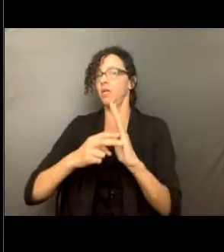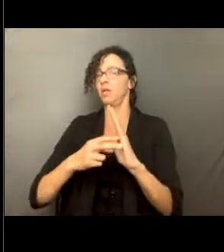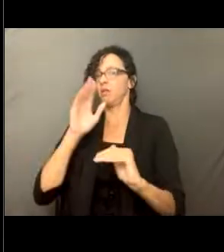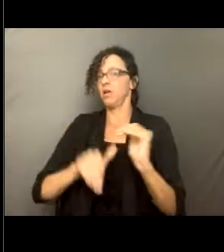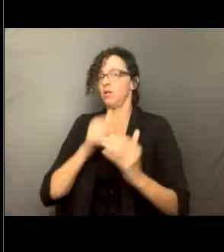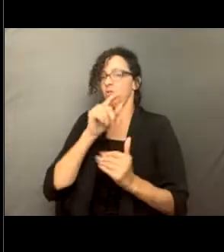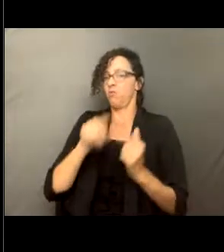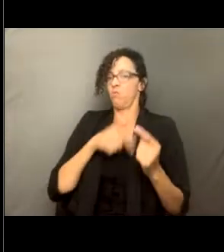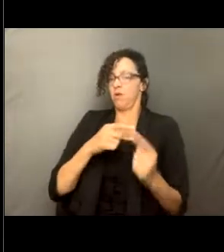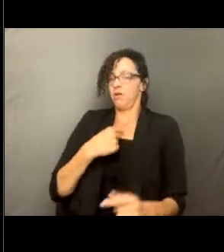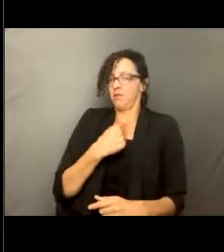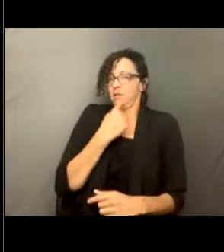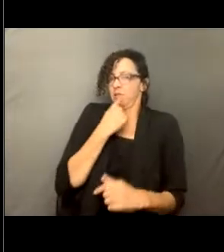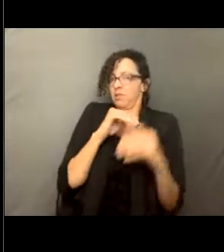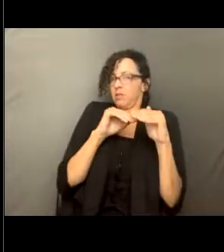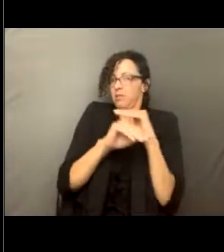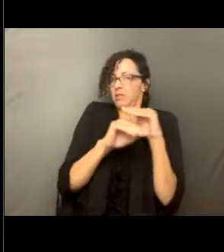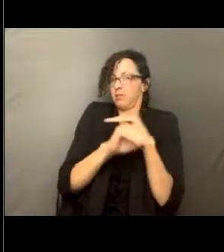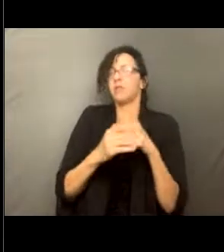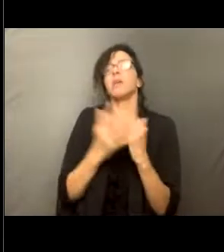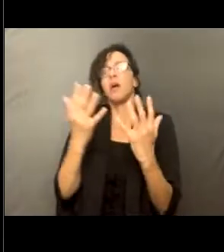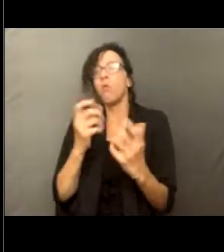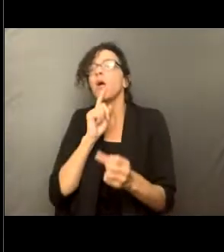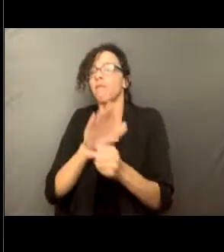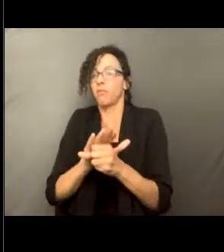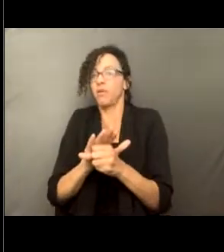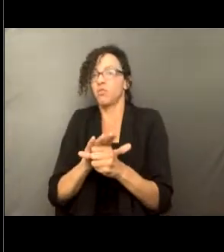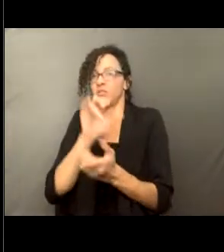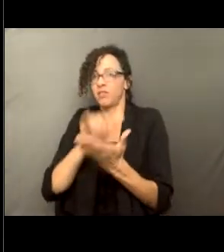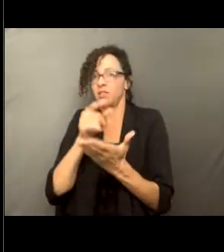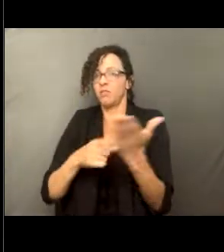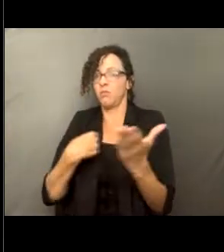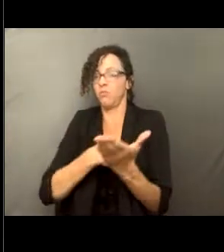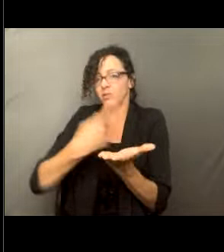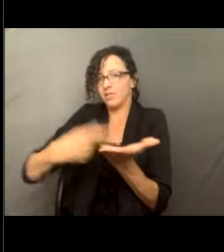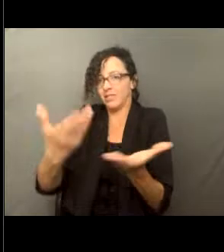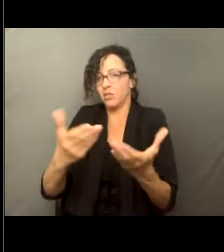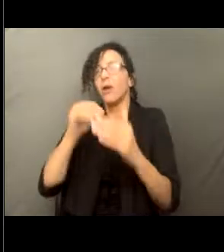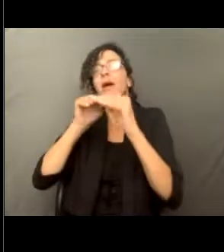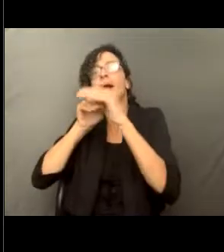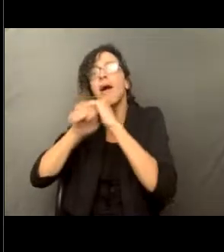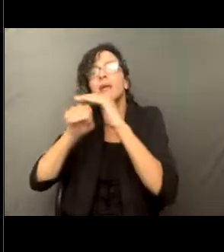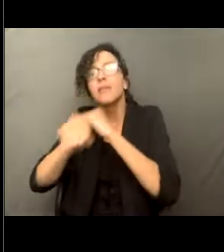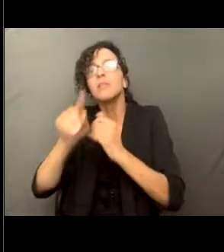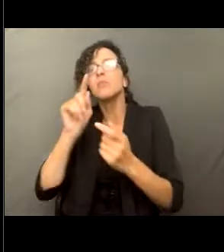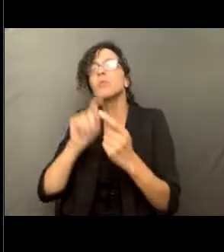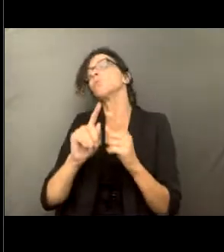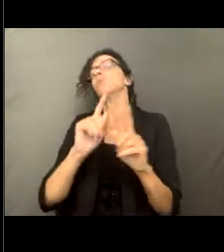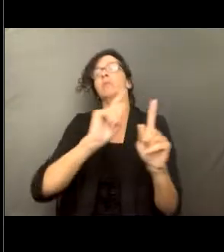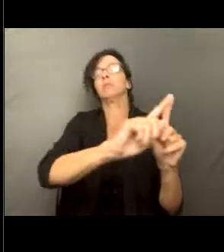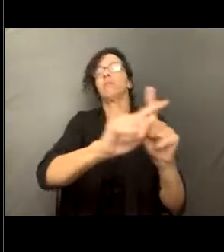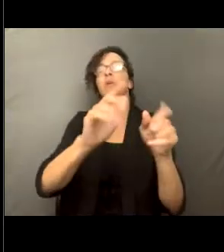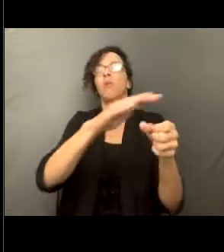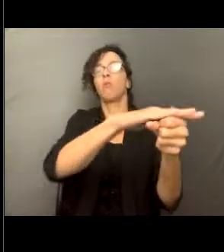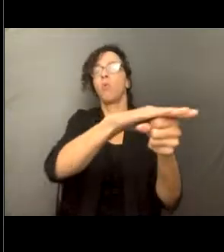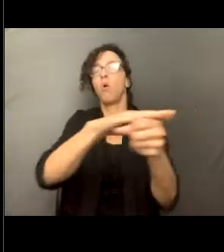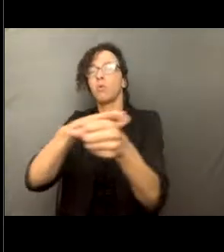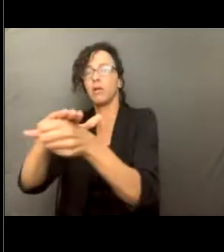And so I just want confirmation that that's what's being discussed here, access to destinations, as opposed to measuring proximity to